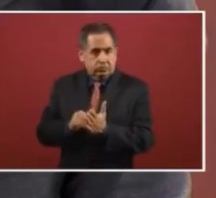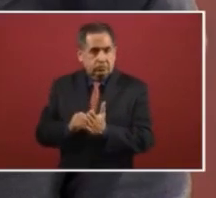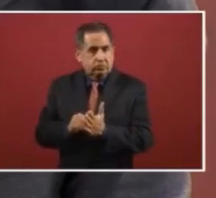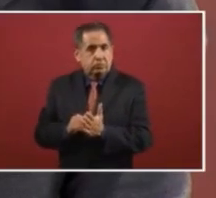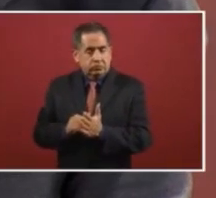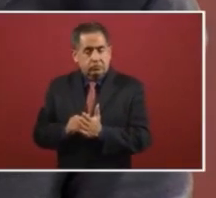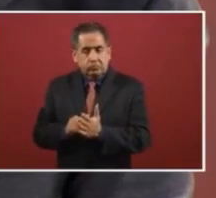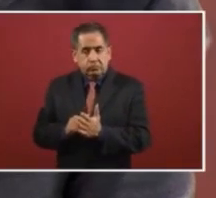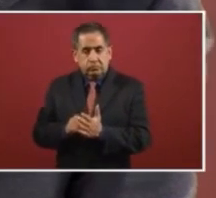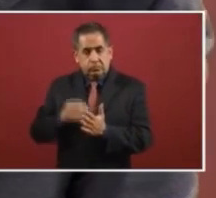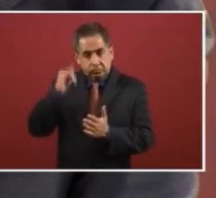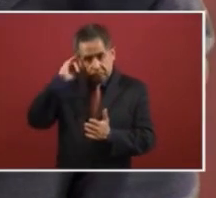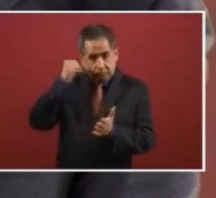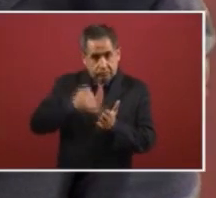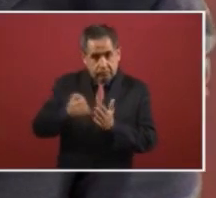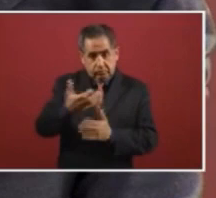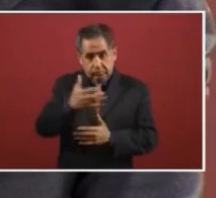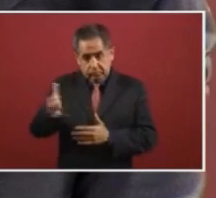200,000